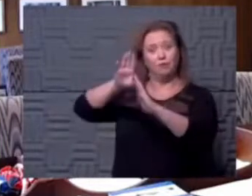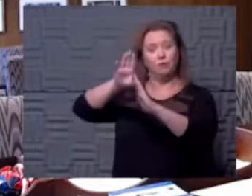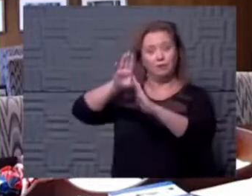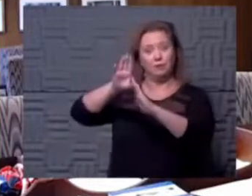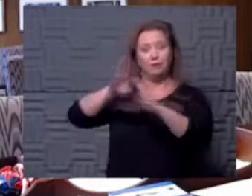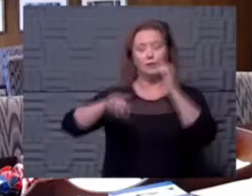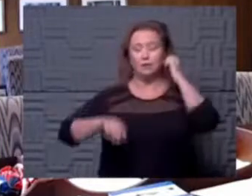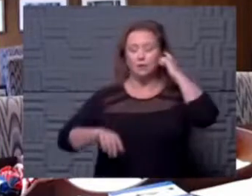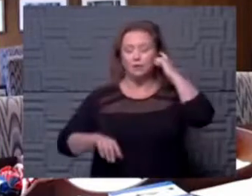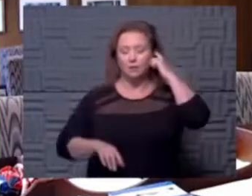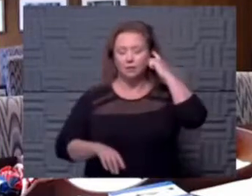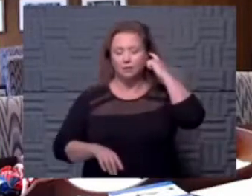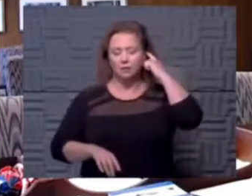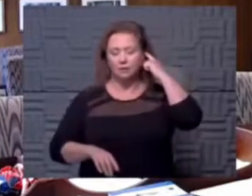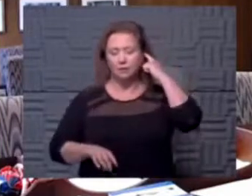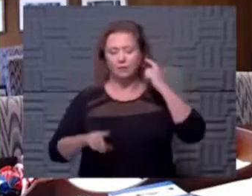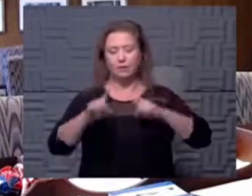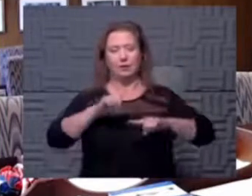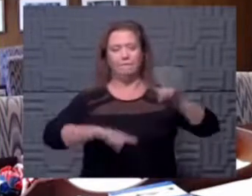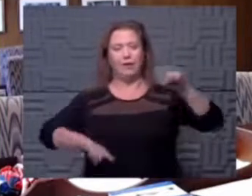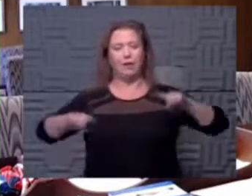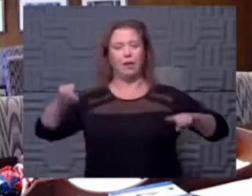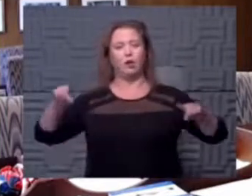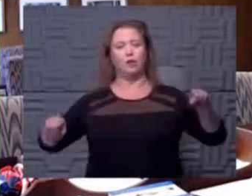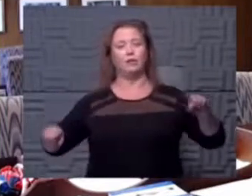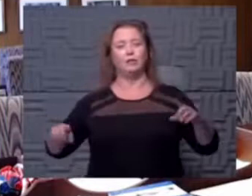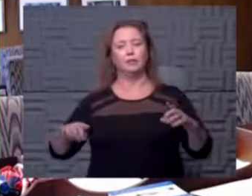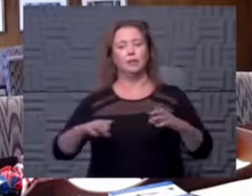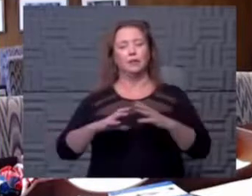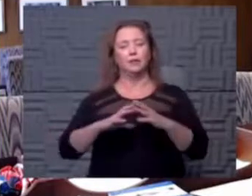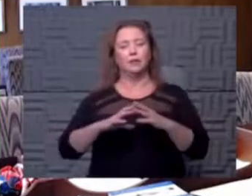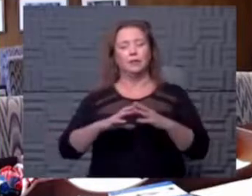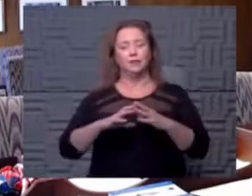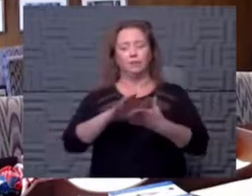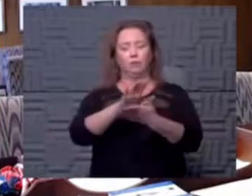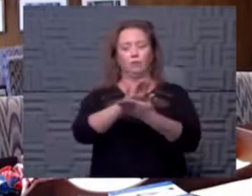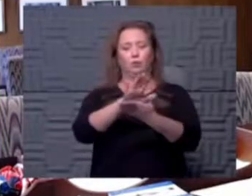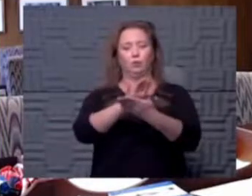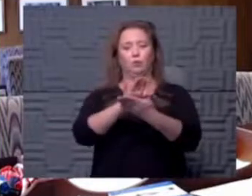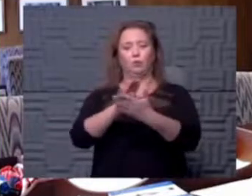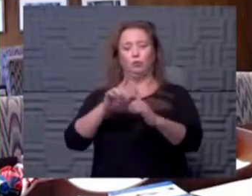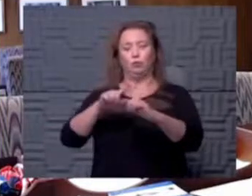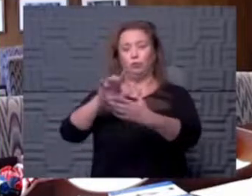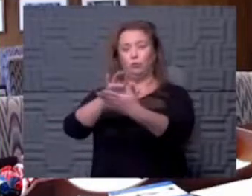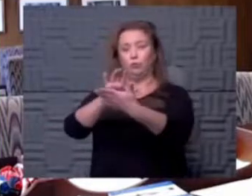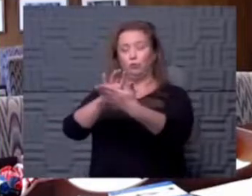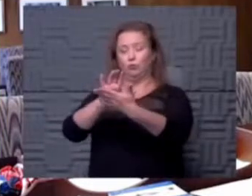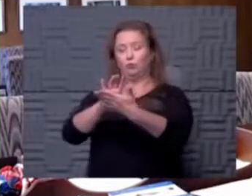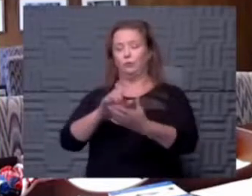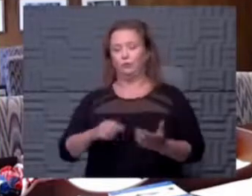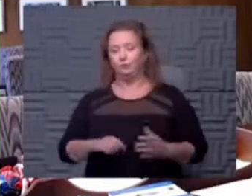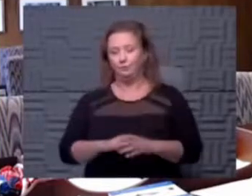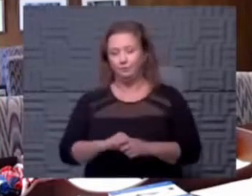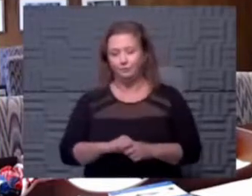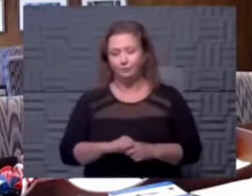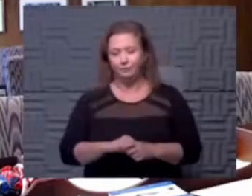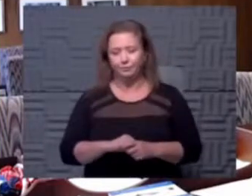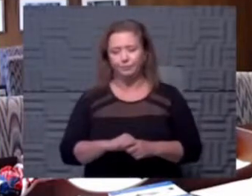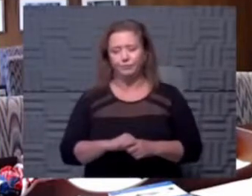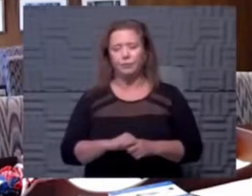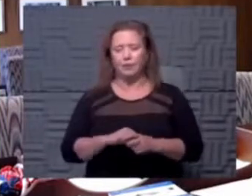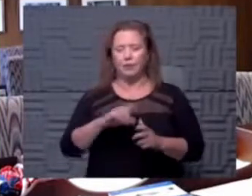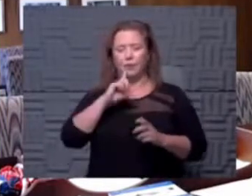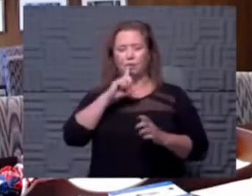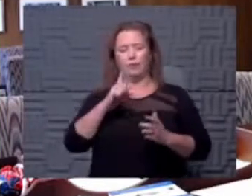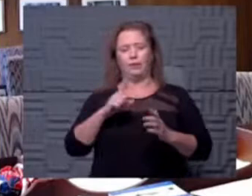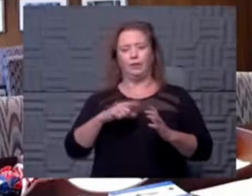And it varies from school to school, I would say, on that, but it's really